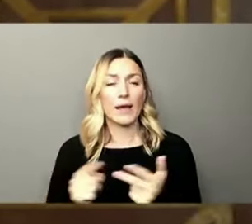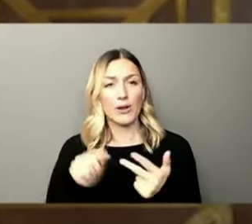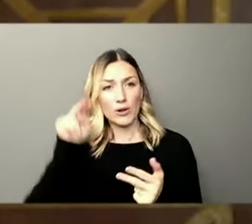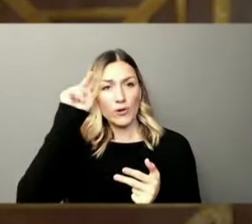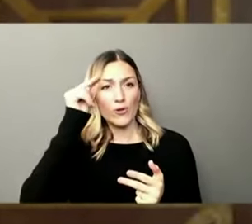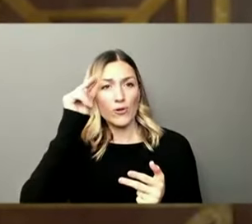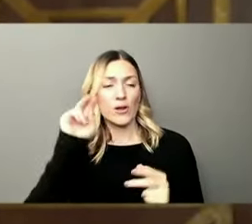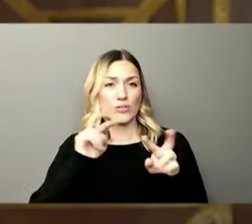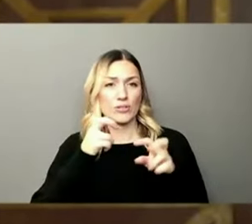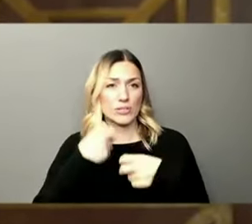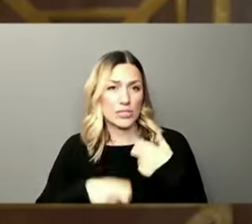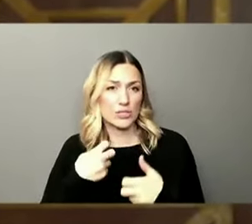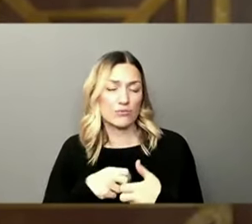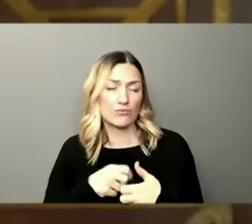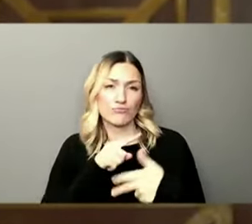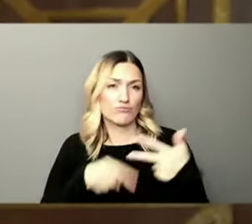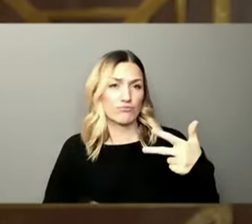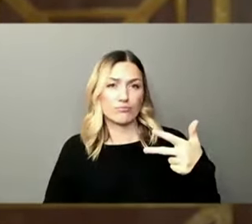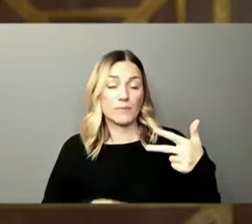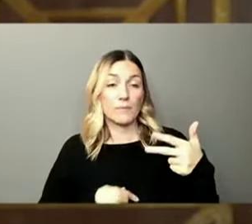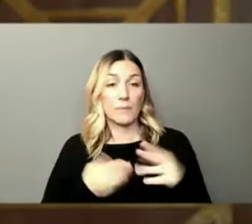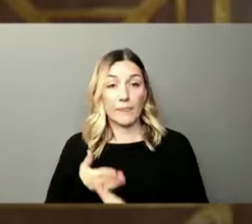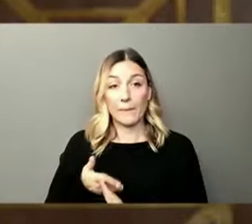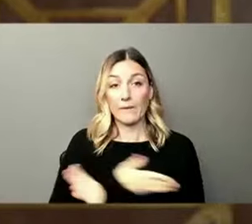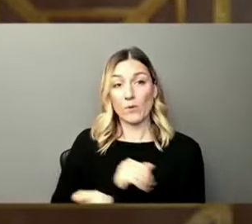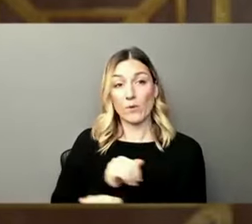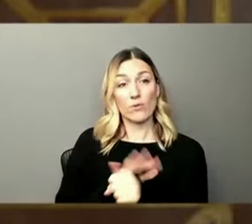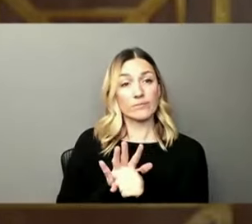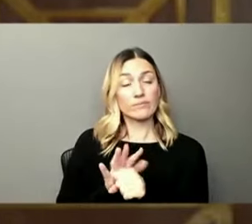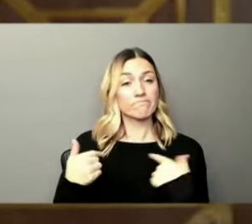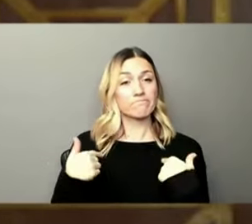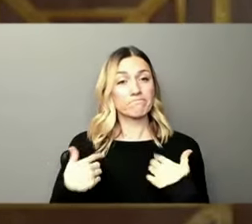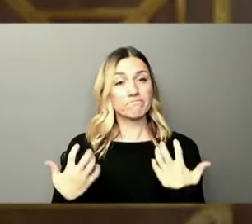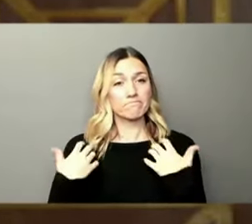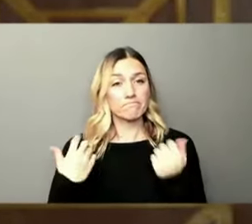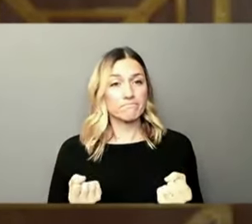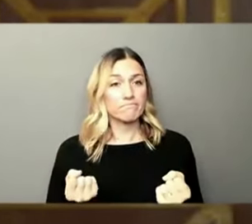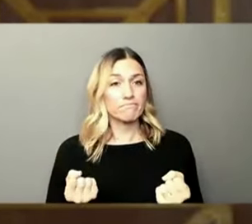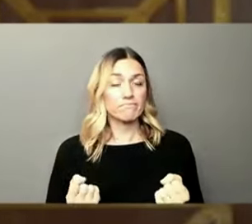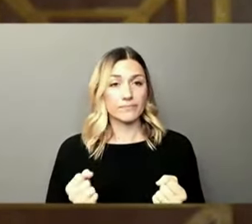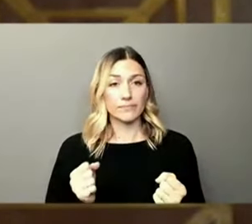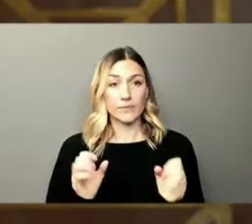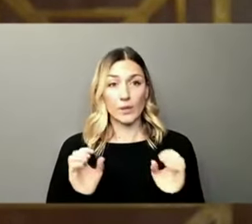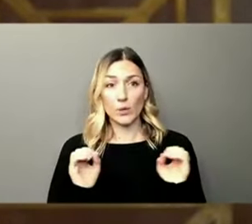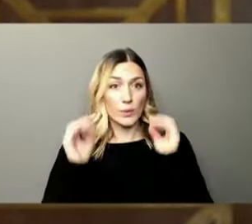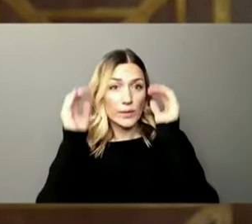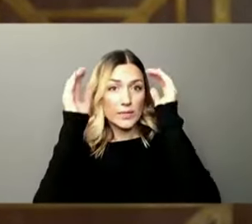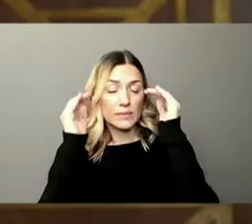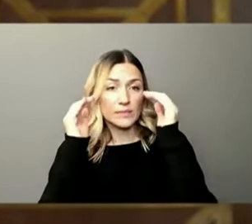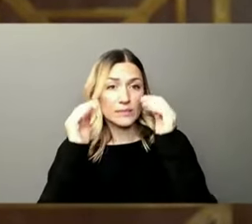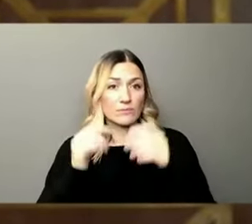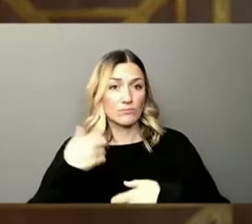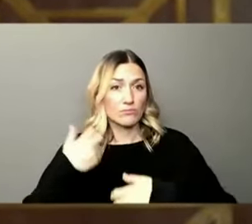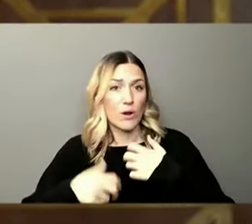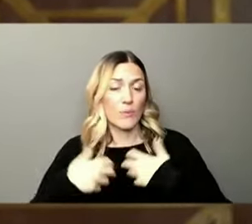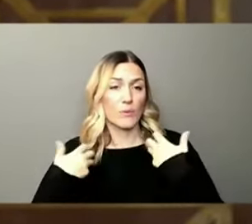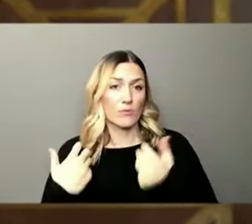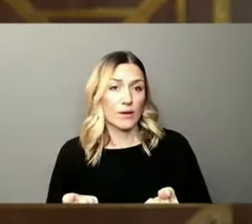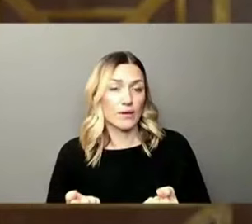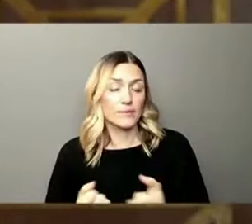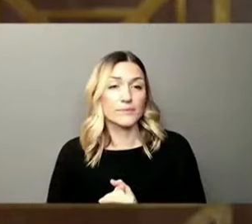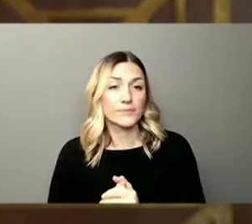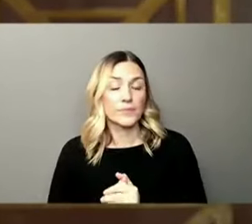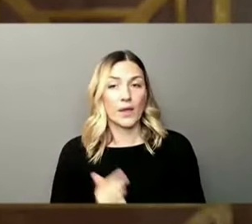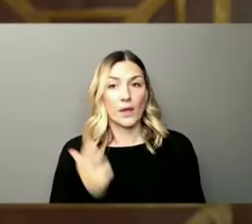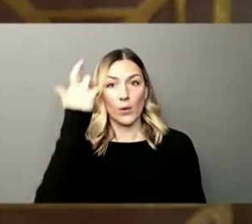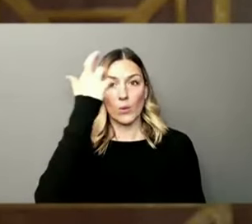few. Before COVID, I was very healthy. I didn't expect to have problems recovering. When I realized I